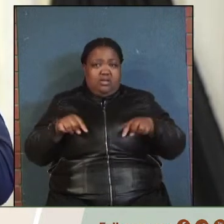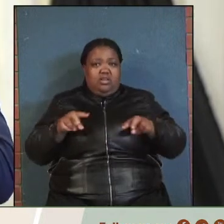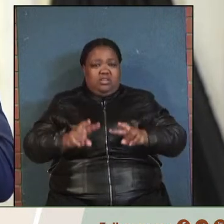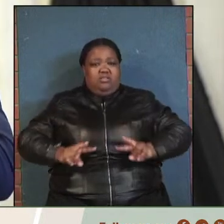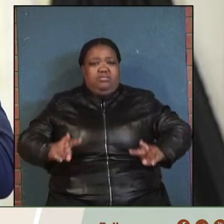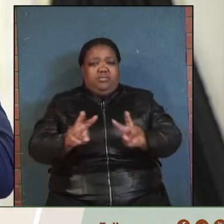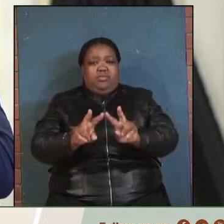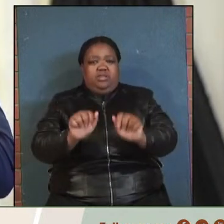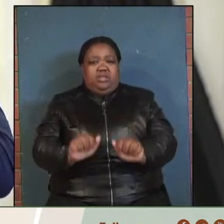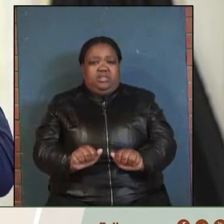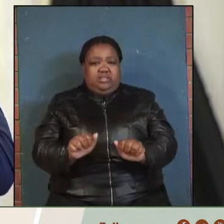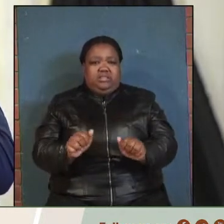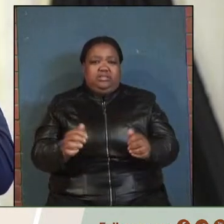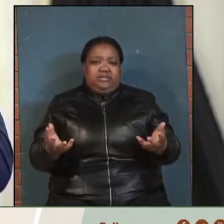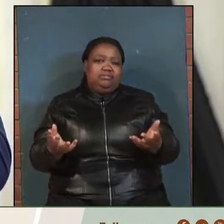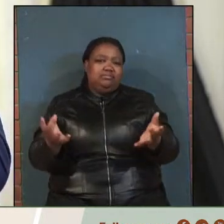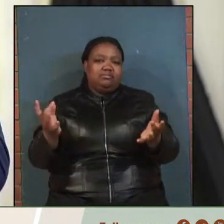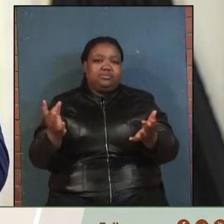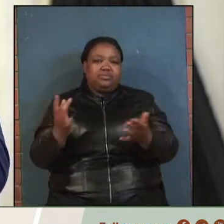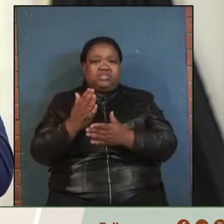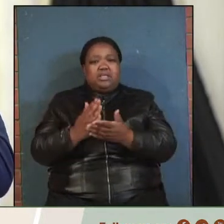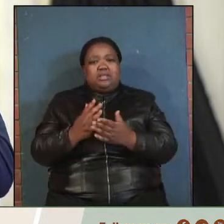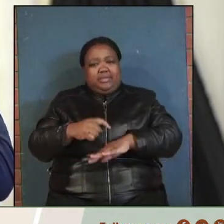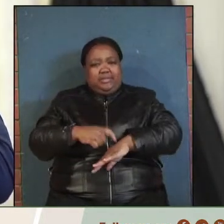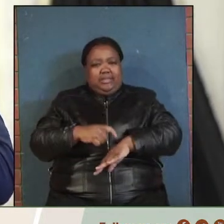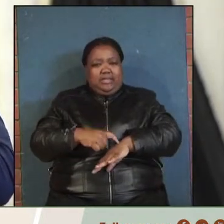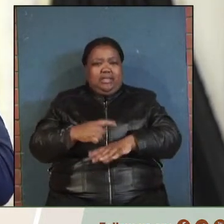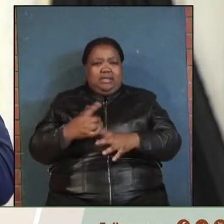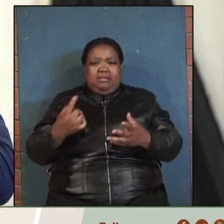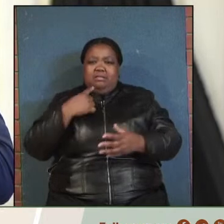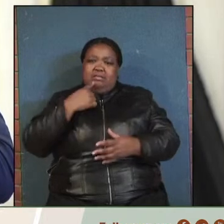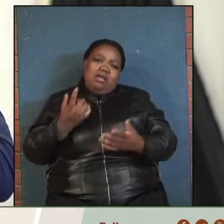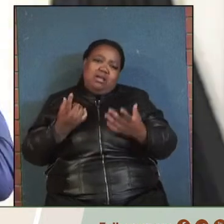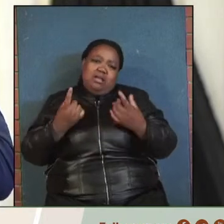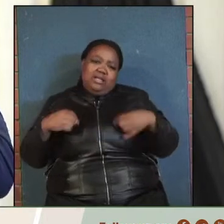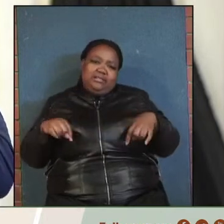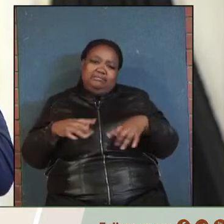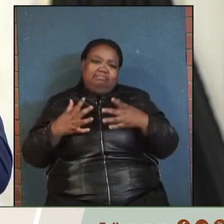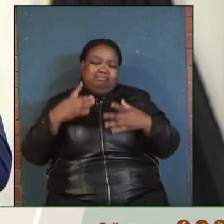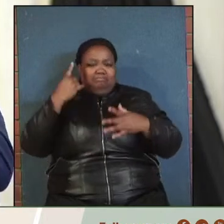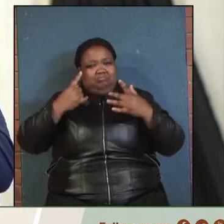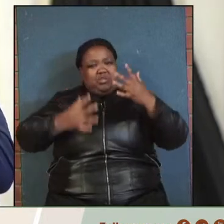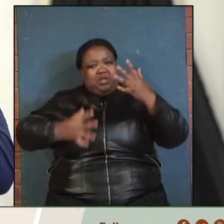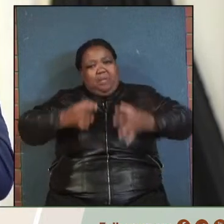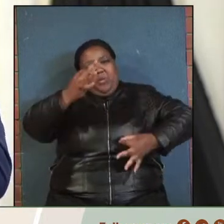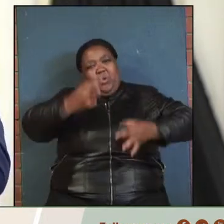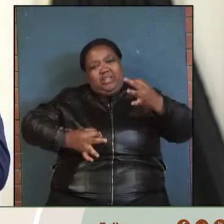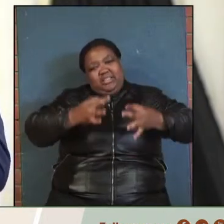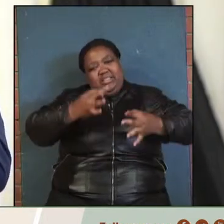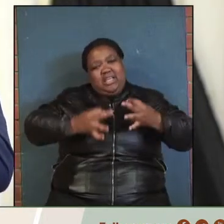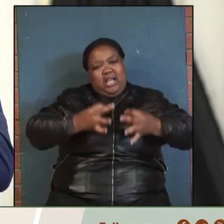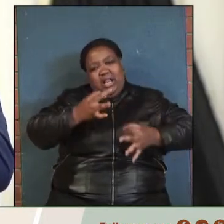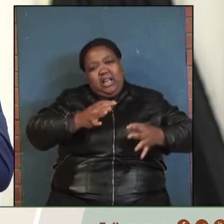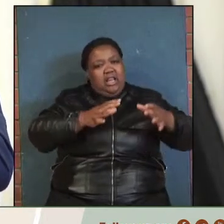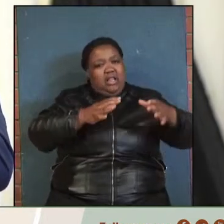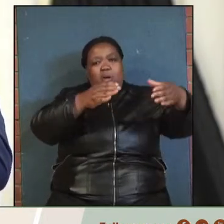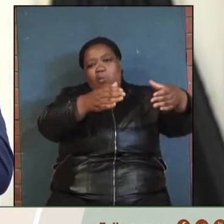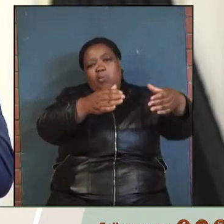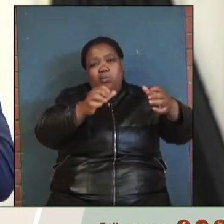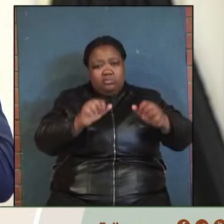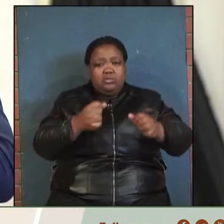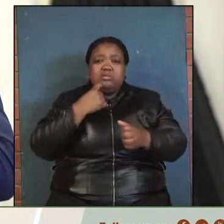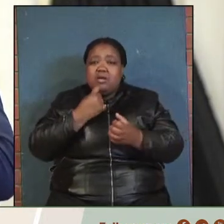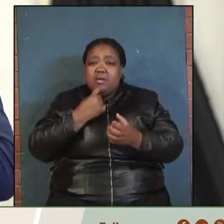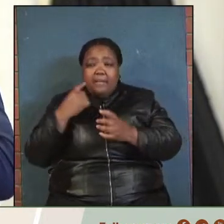unfortunately, mistaken to be another political party. But I know it's not the generation that is sitting here that has